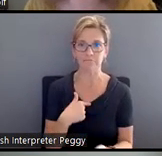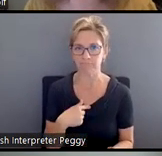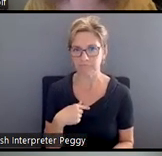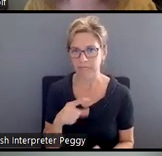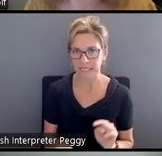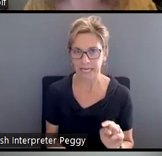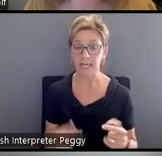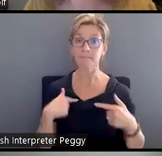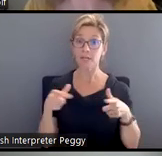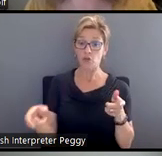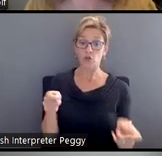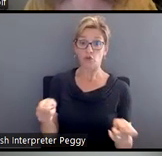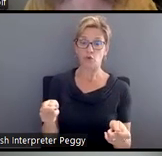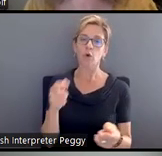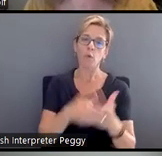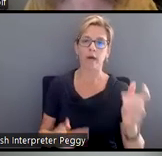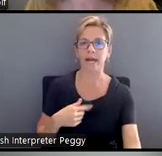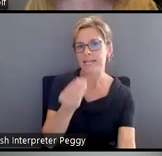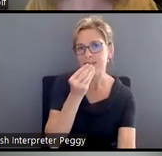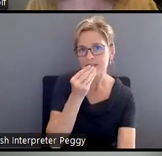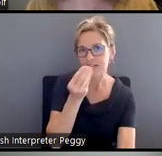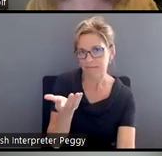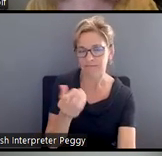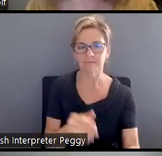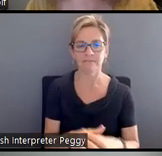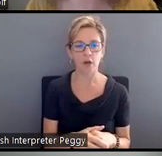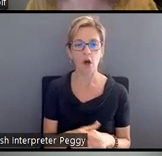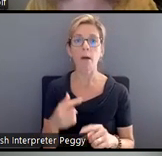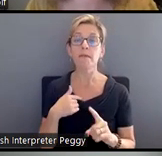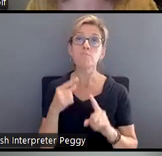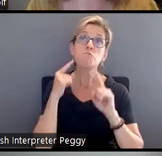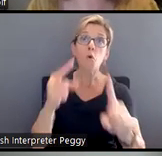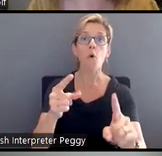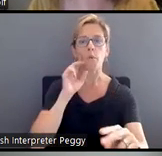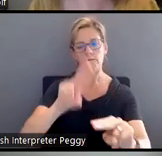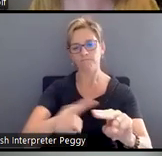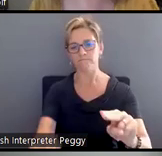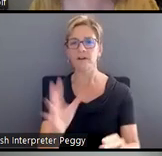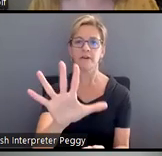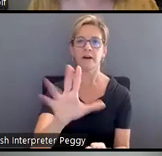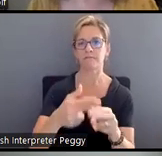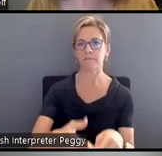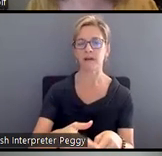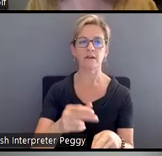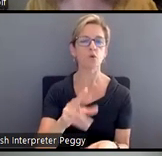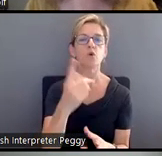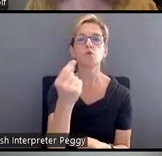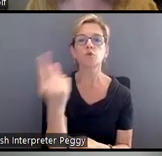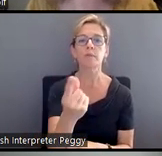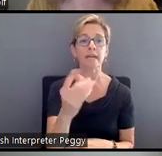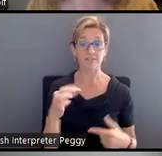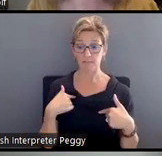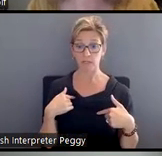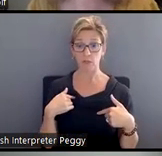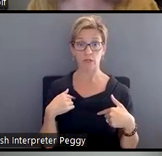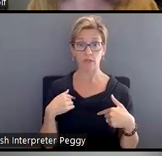control is what I eat. So to say I'm going to lose 5 pounds or do a certain thing, if I don't have